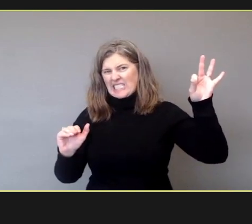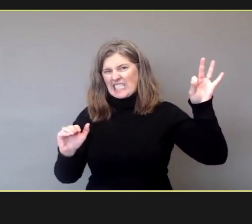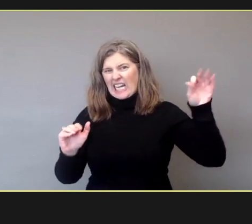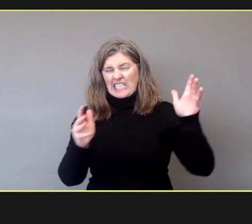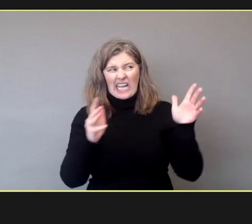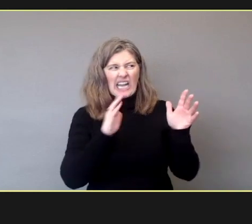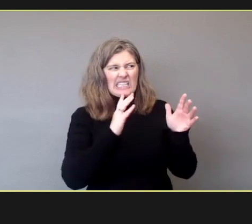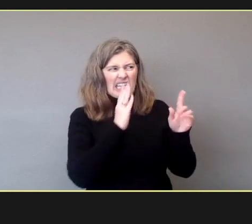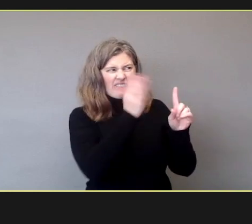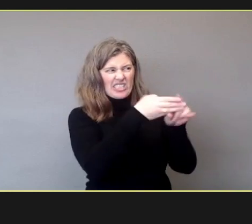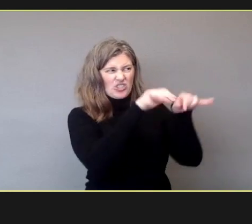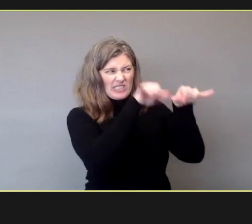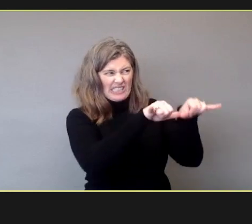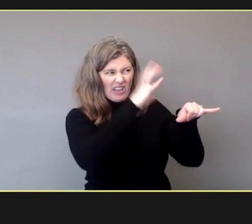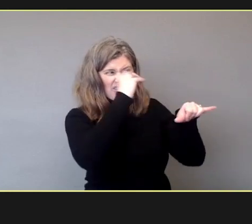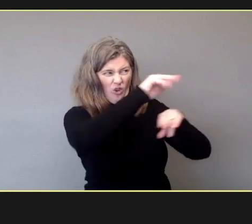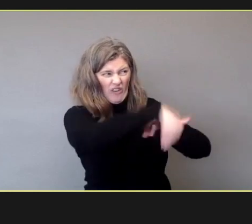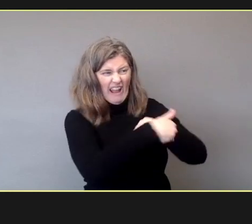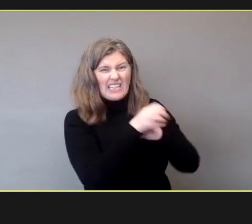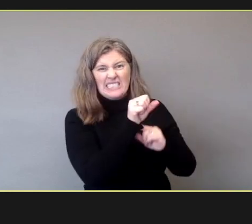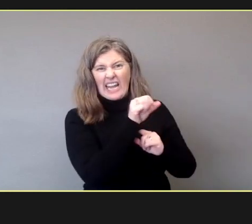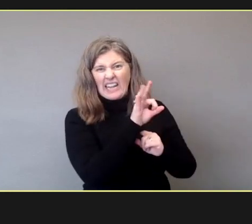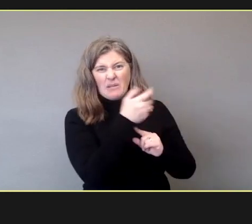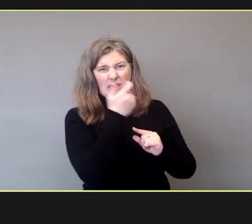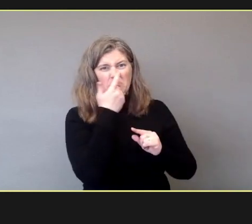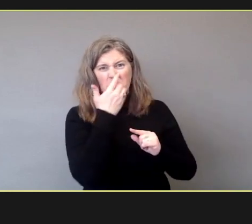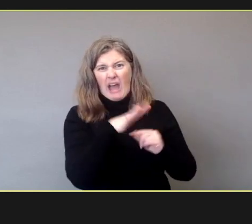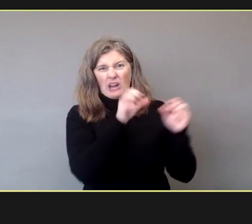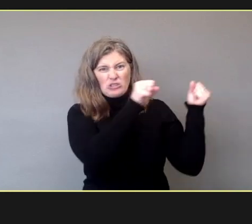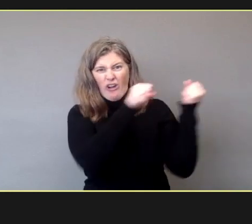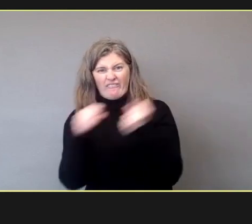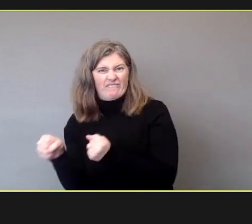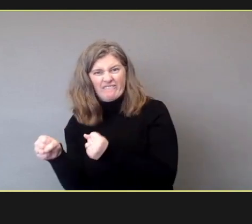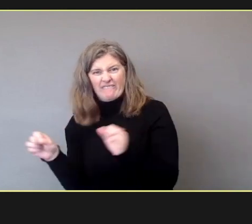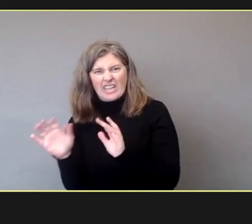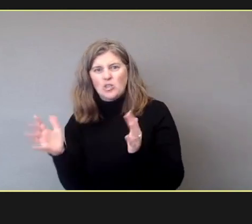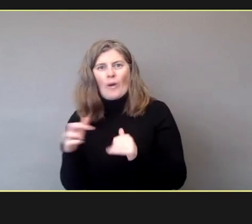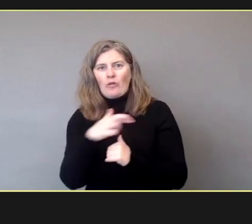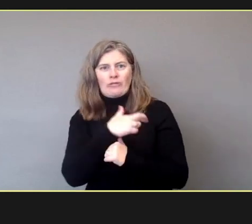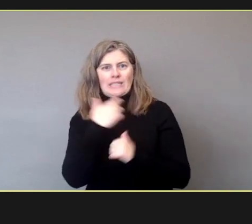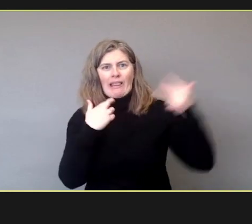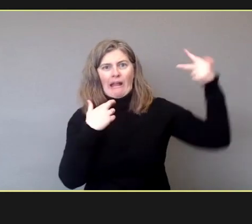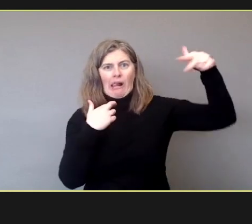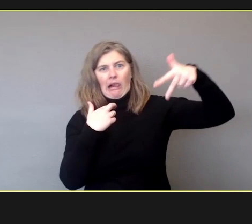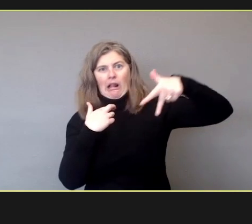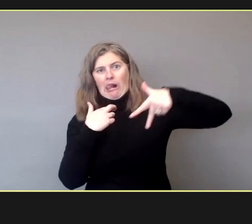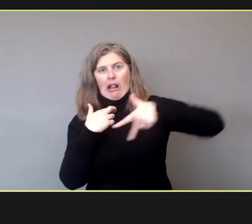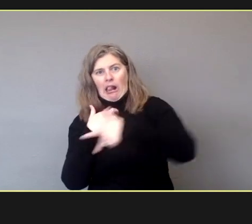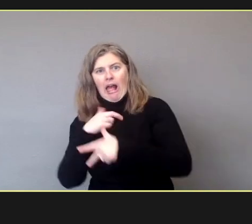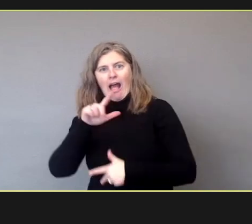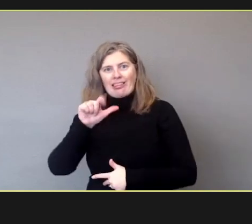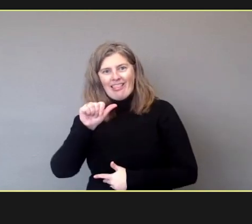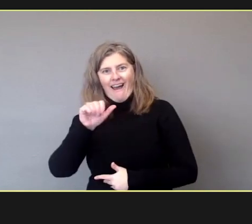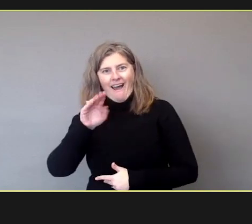into staying overnight in Santa Fe rather than risking that toboggan run down La